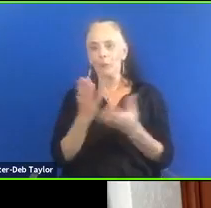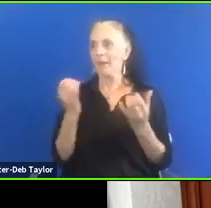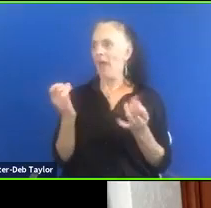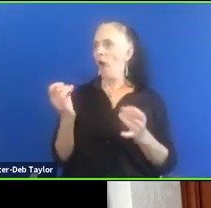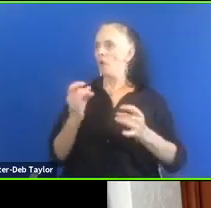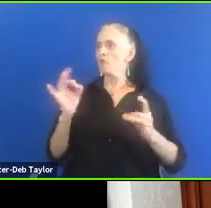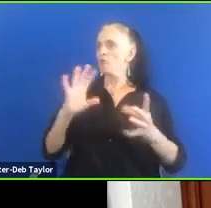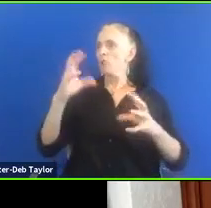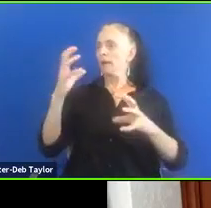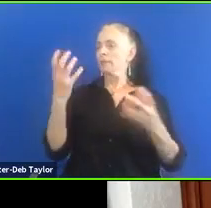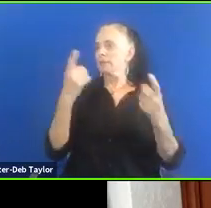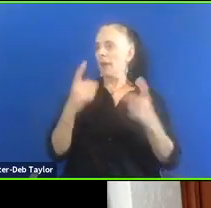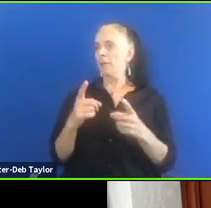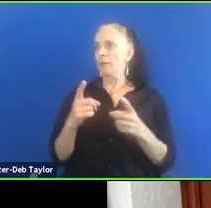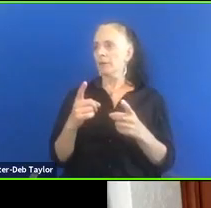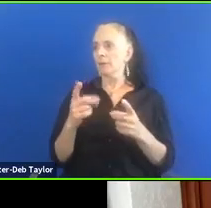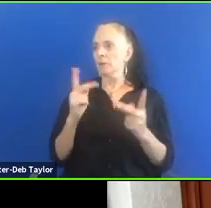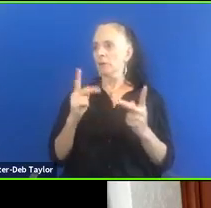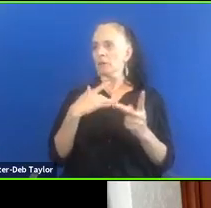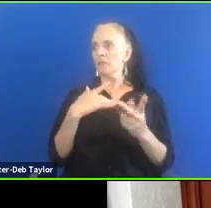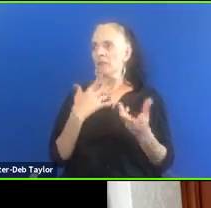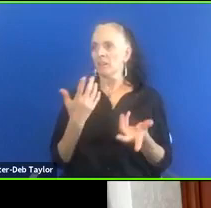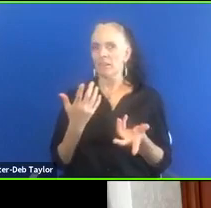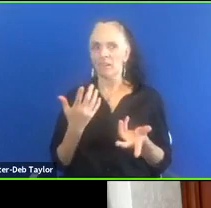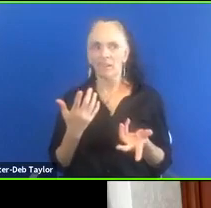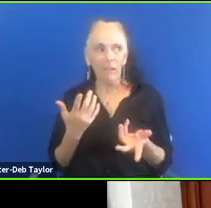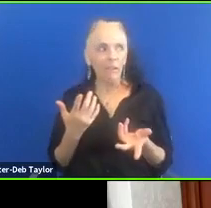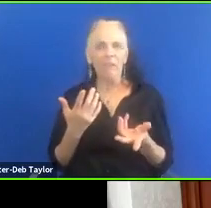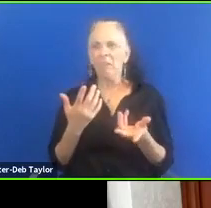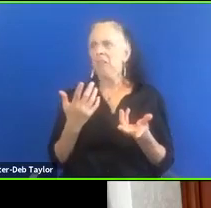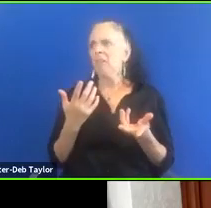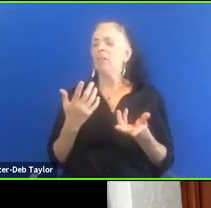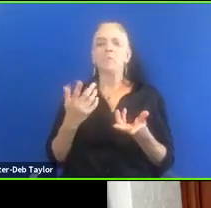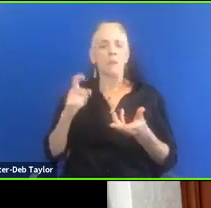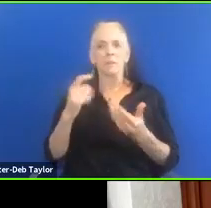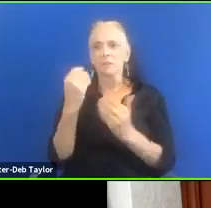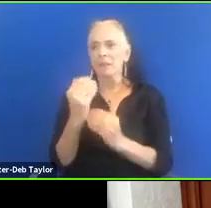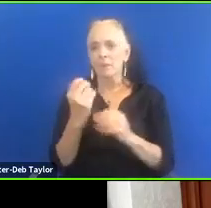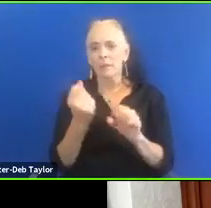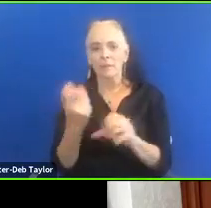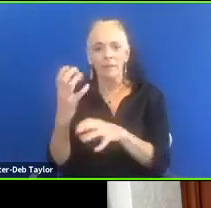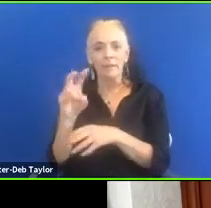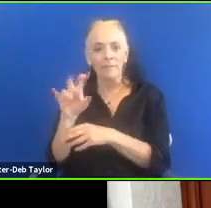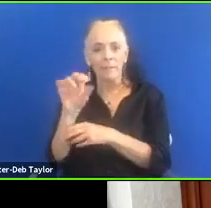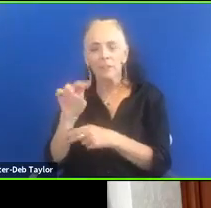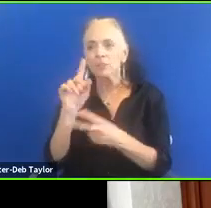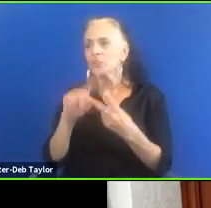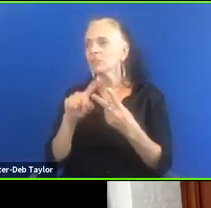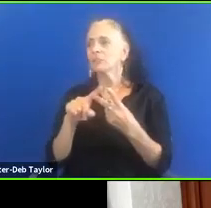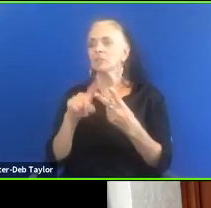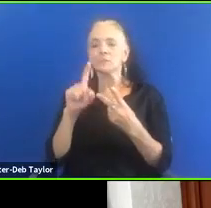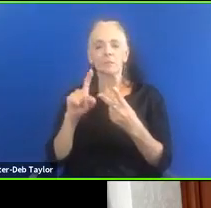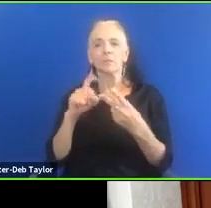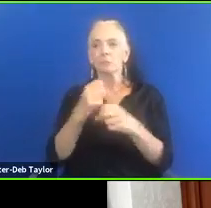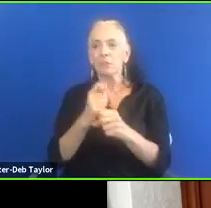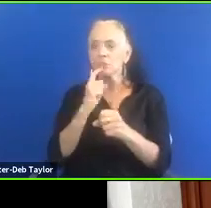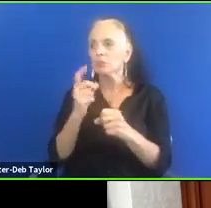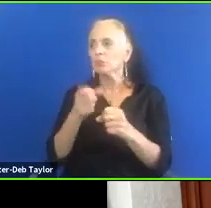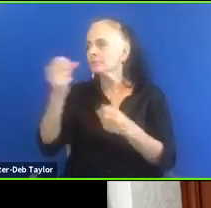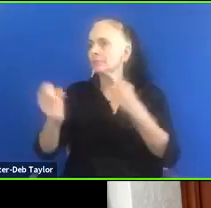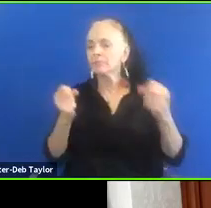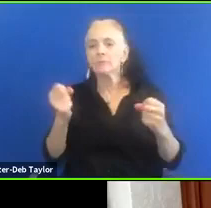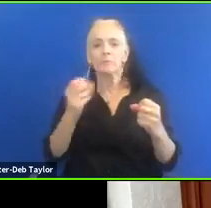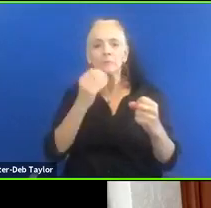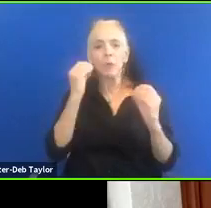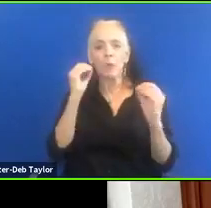homes. And now we have to remind people that this economy is a crisis every day for millions